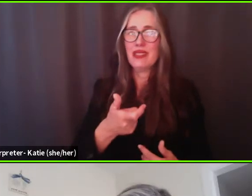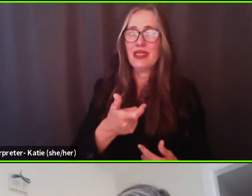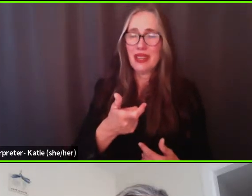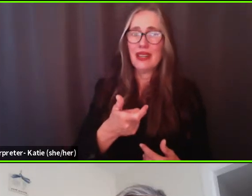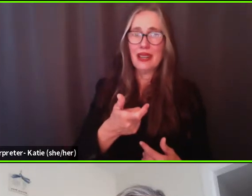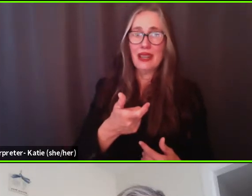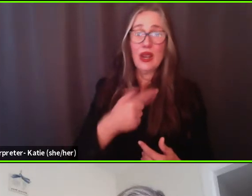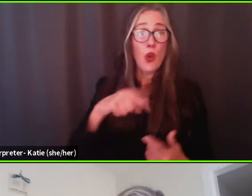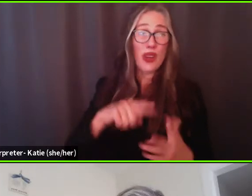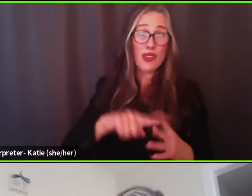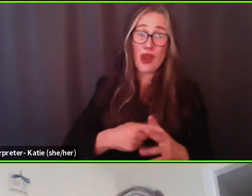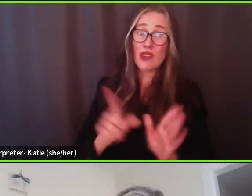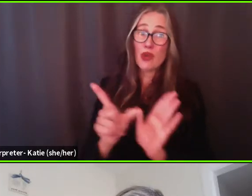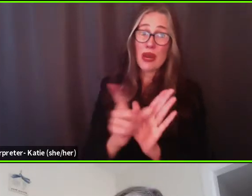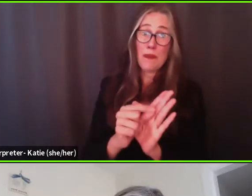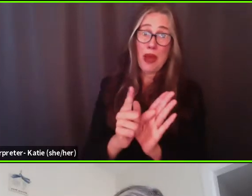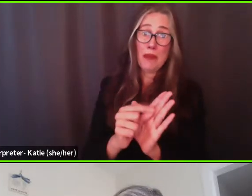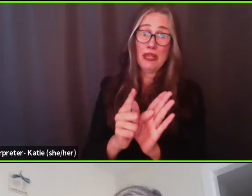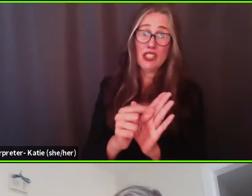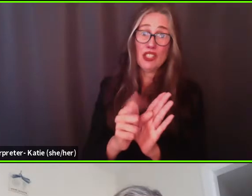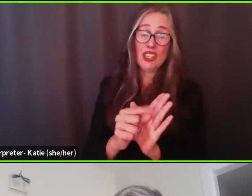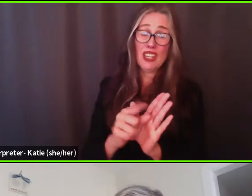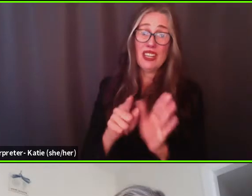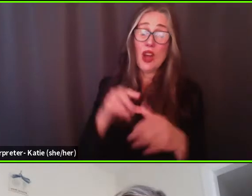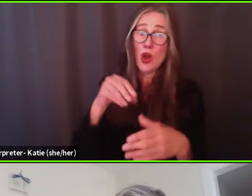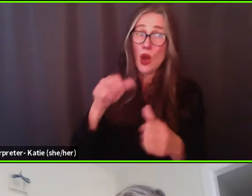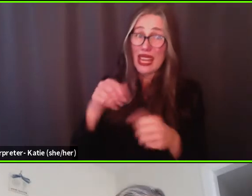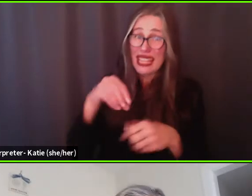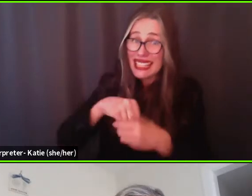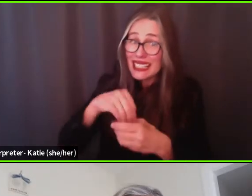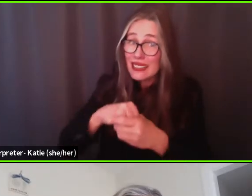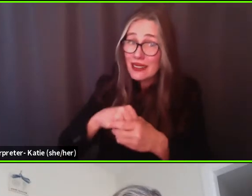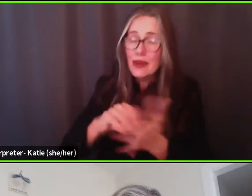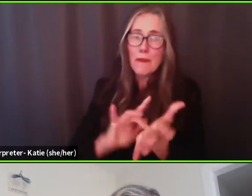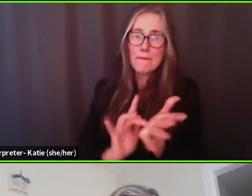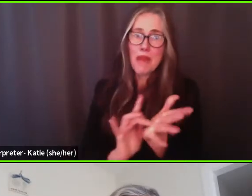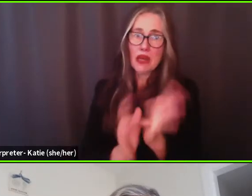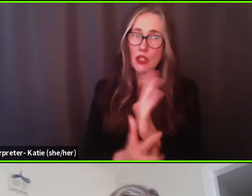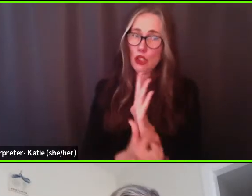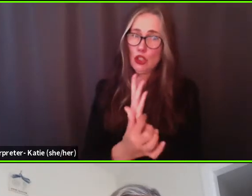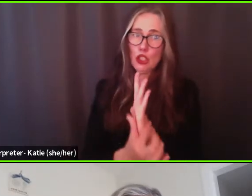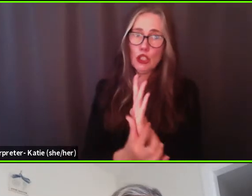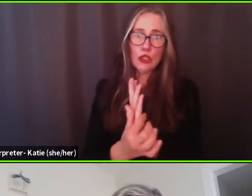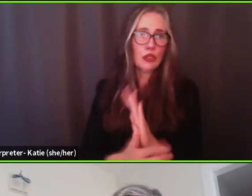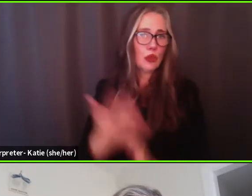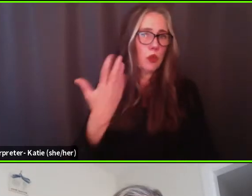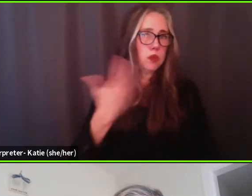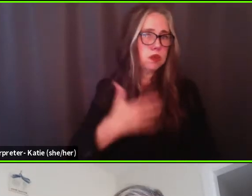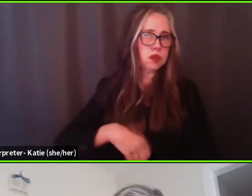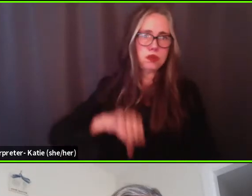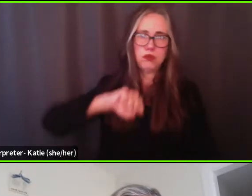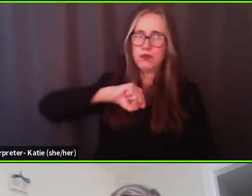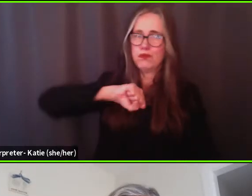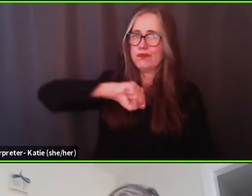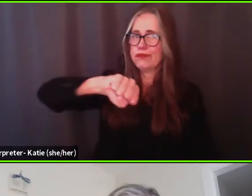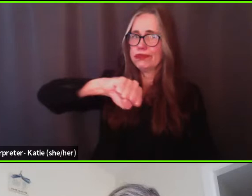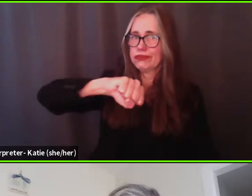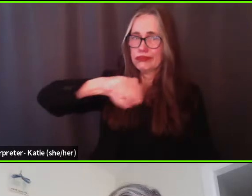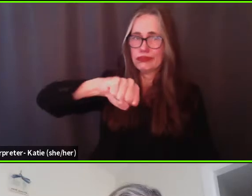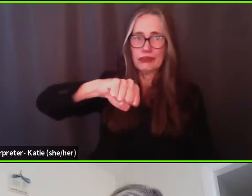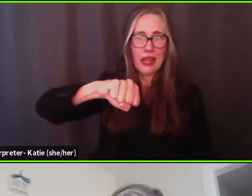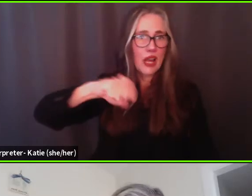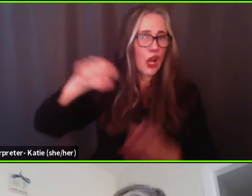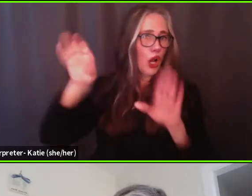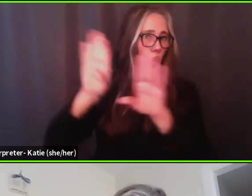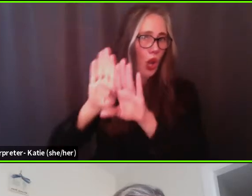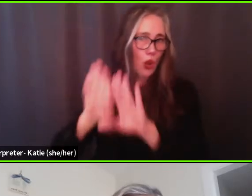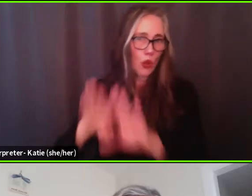published in in medical journals so that has um been a much more traditional closed door